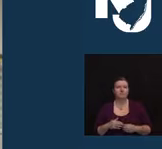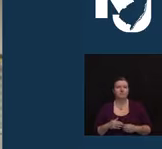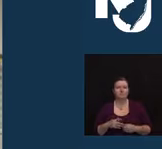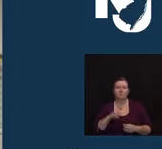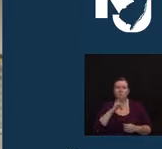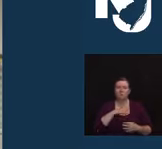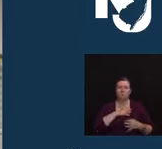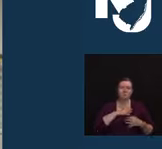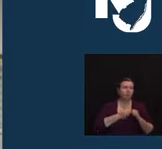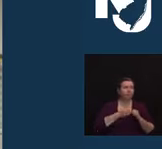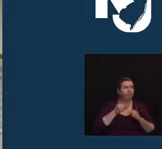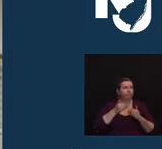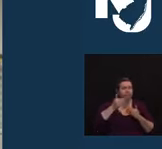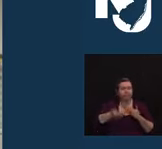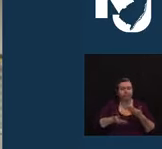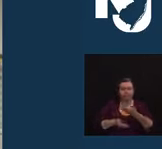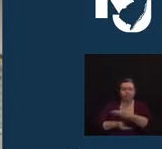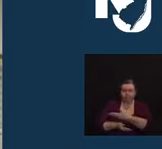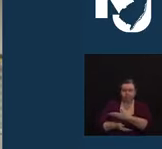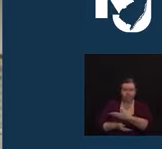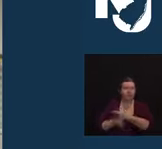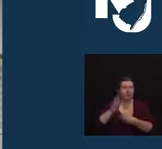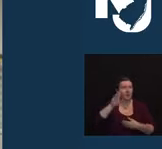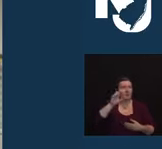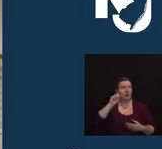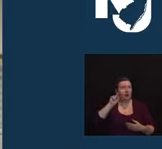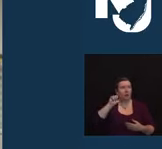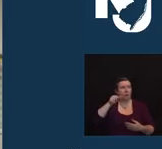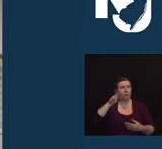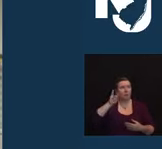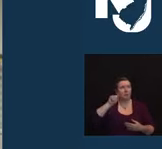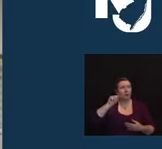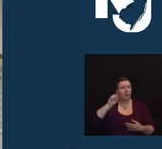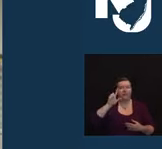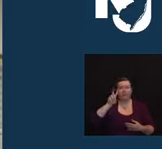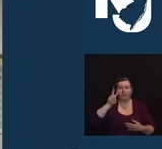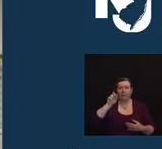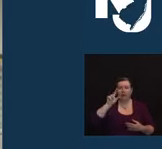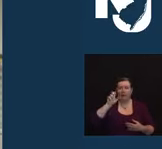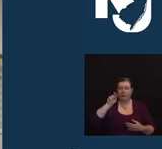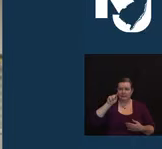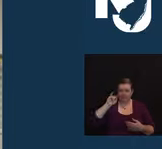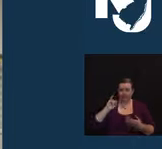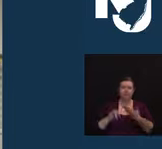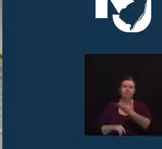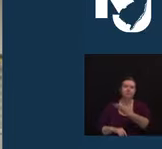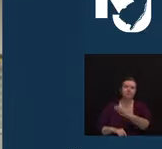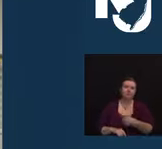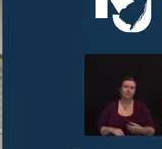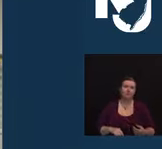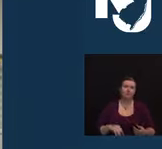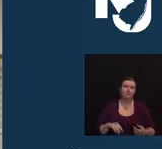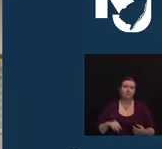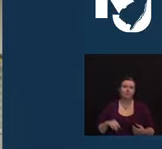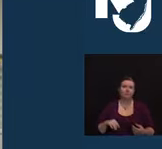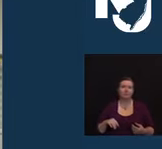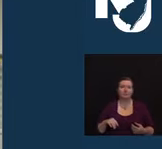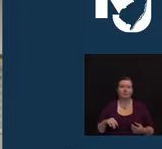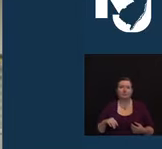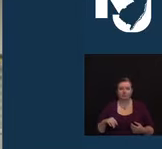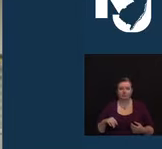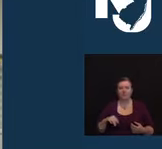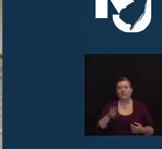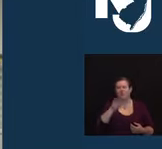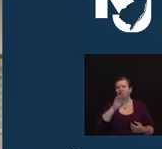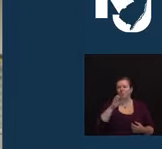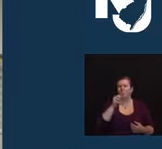County freeholder, back when that's what they were called, who passed away late yesterday at the age of 87, and she was a